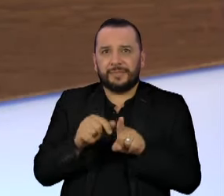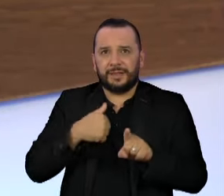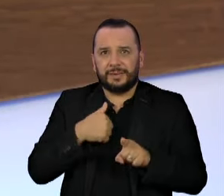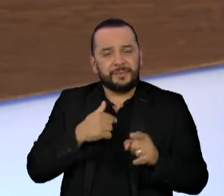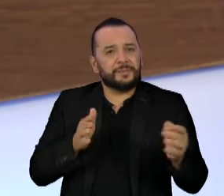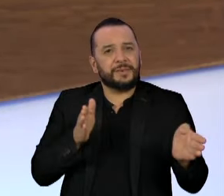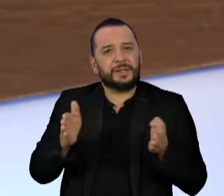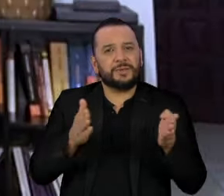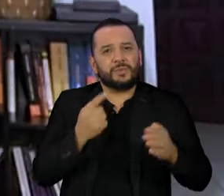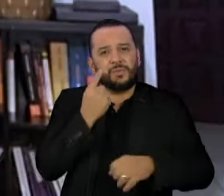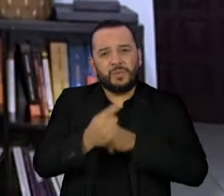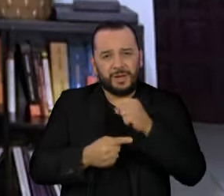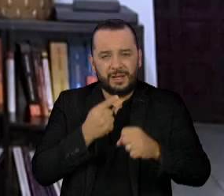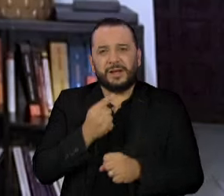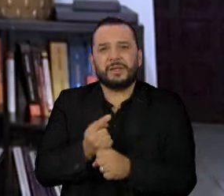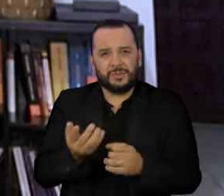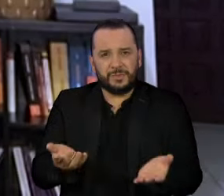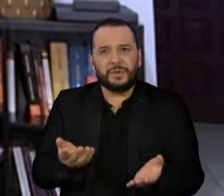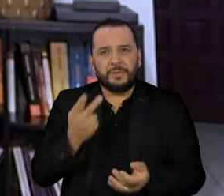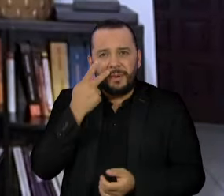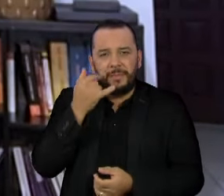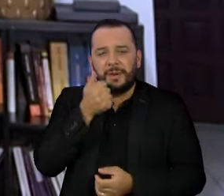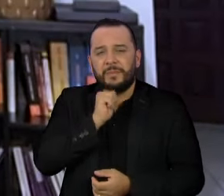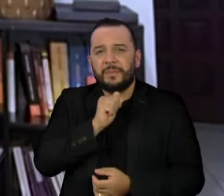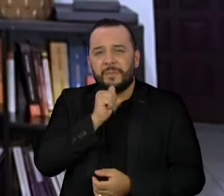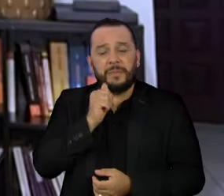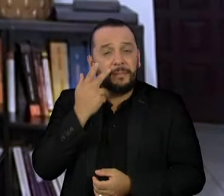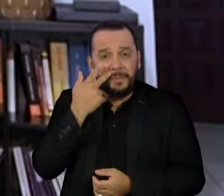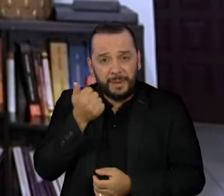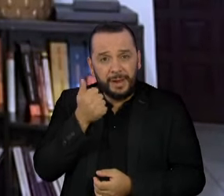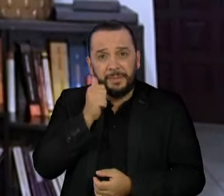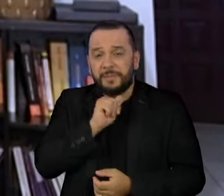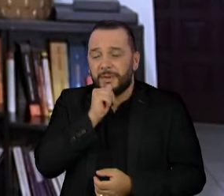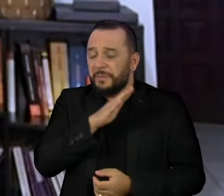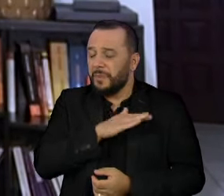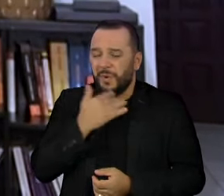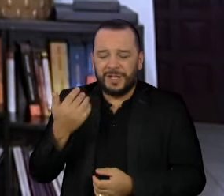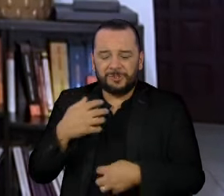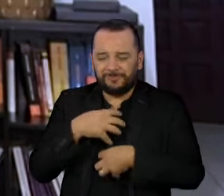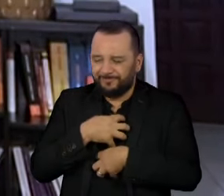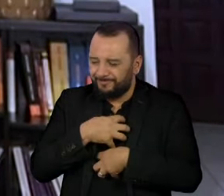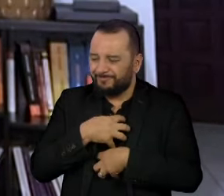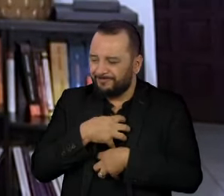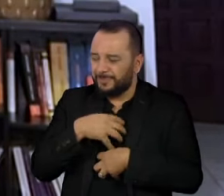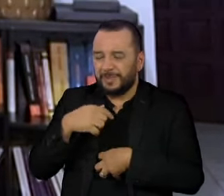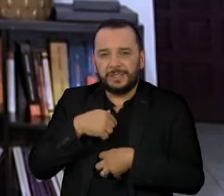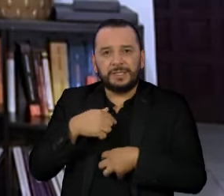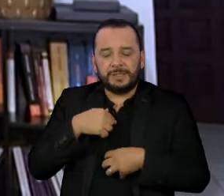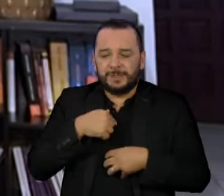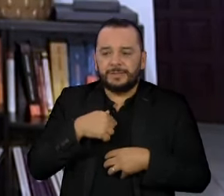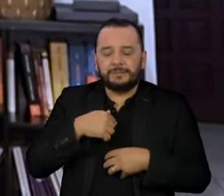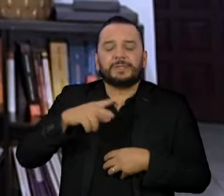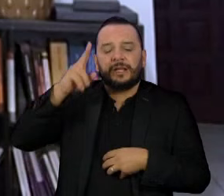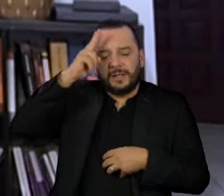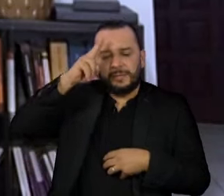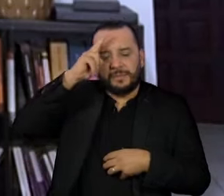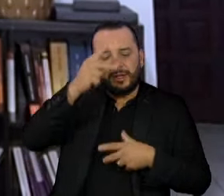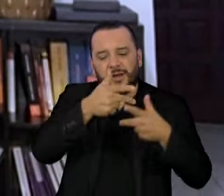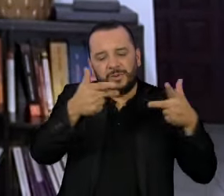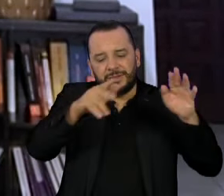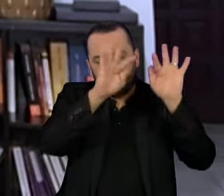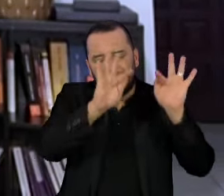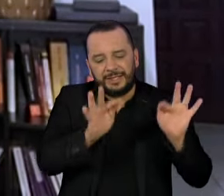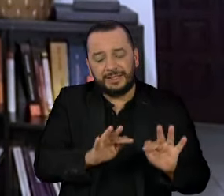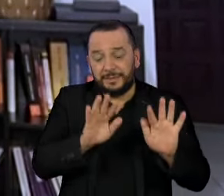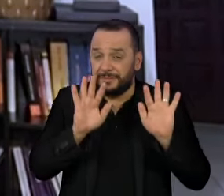father died i haven't quite come to the place where i can just focus on the happy memories right now for me it's still a question